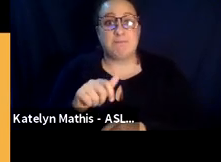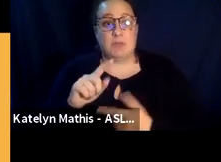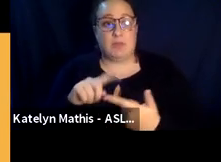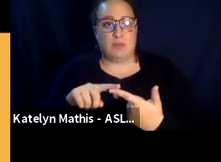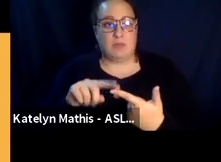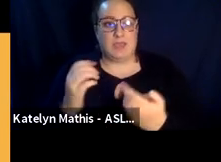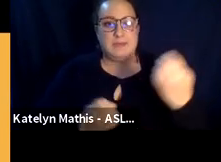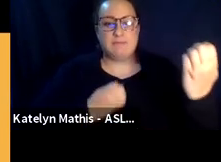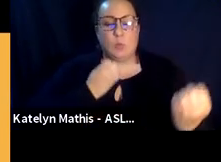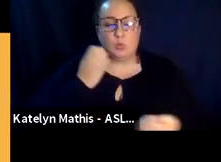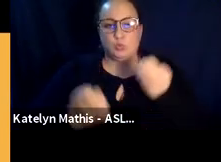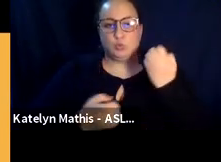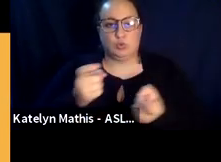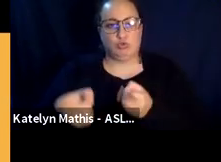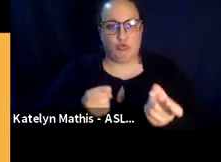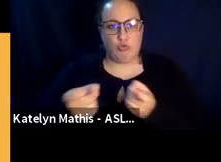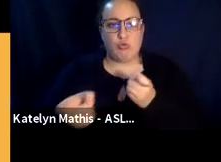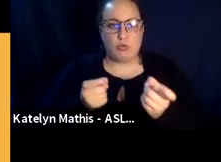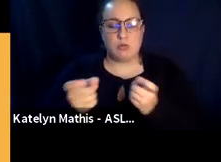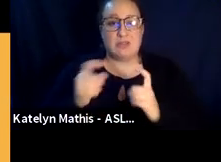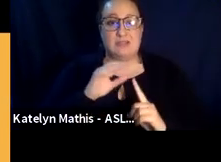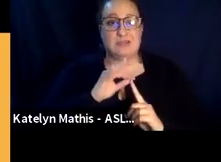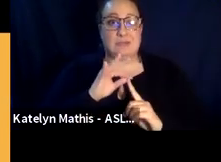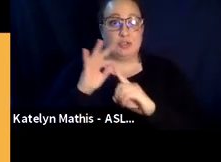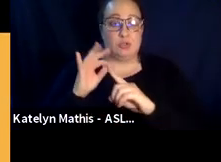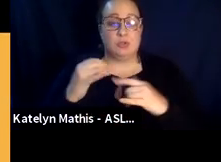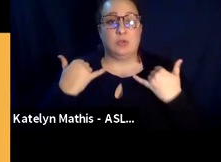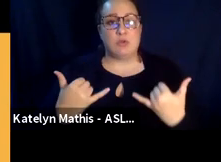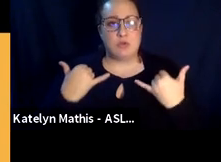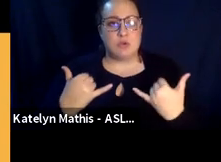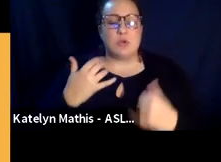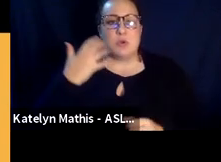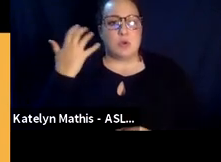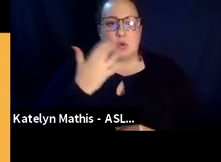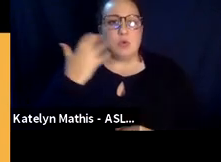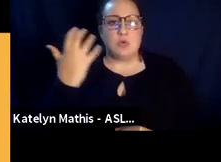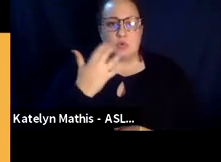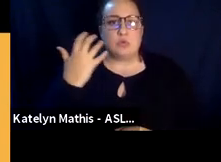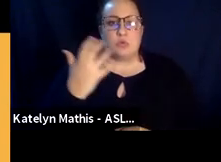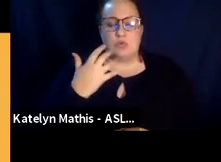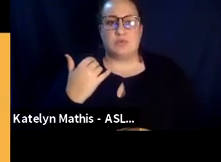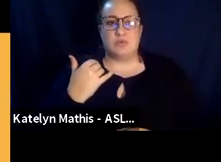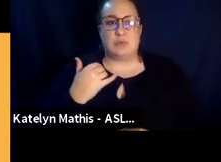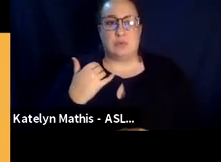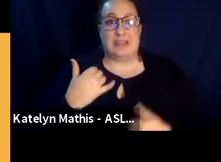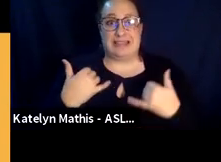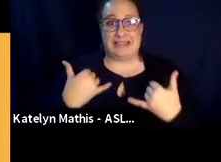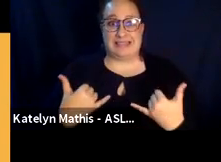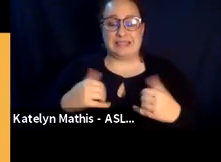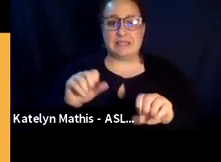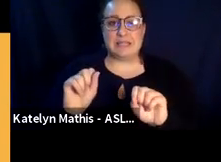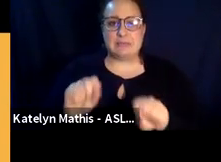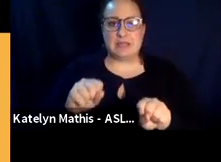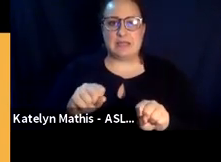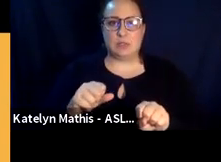control. And especially right now, where this is the ability to feel